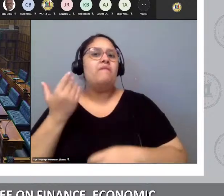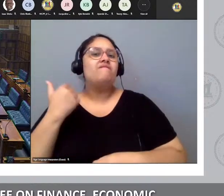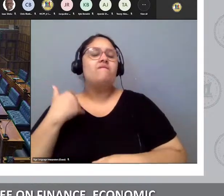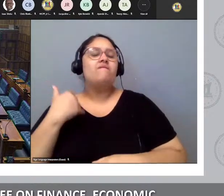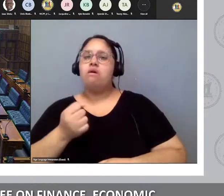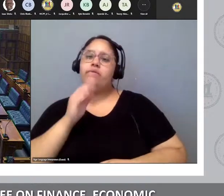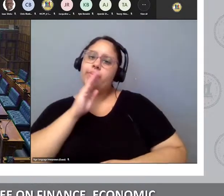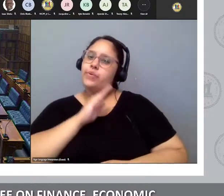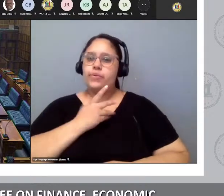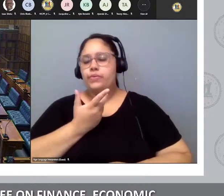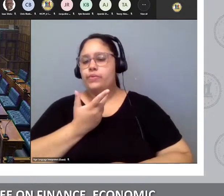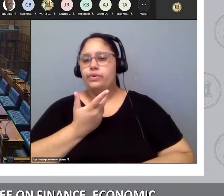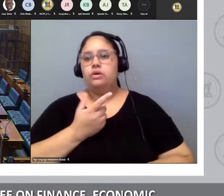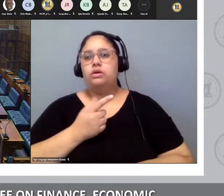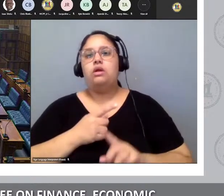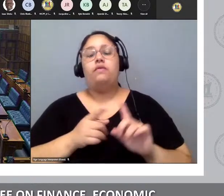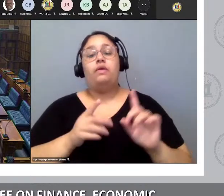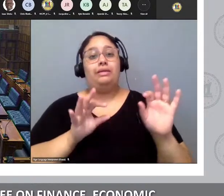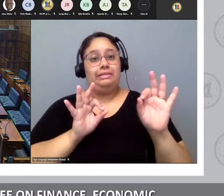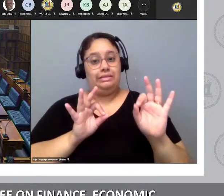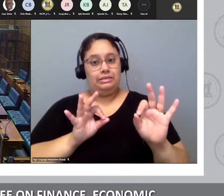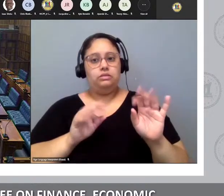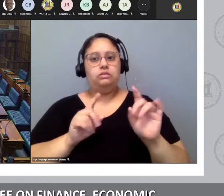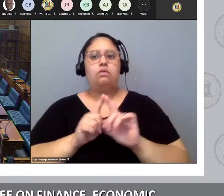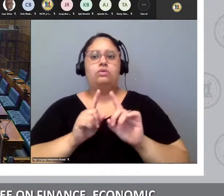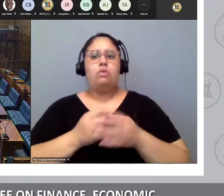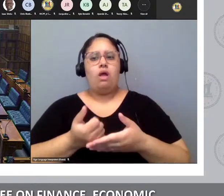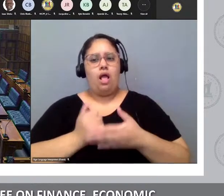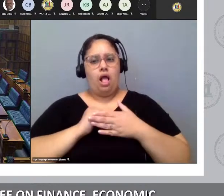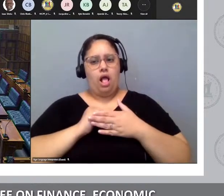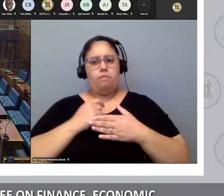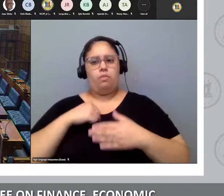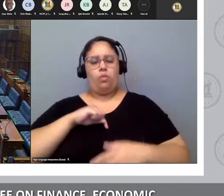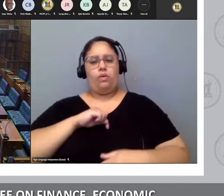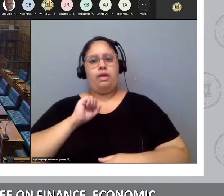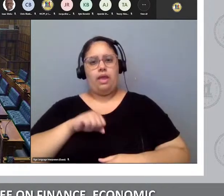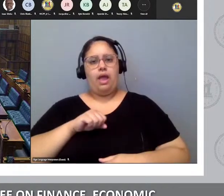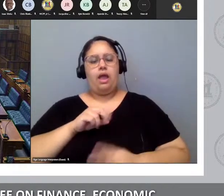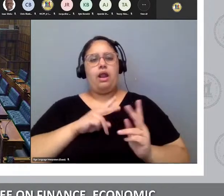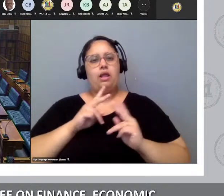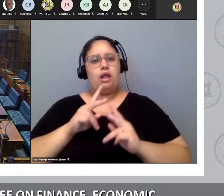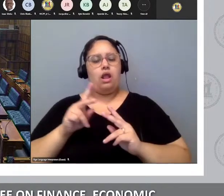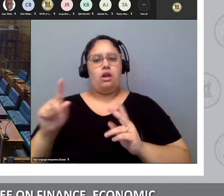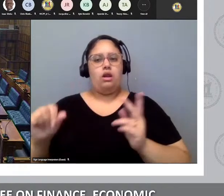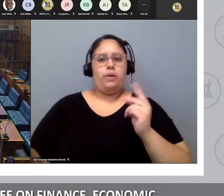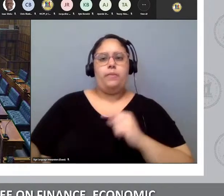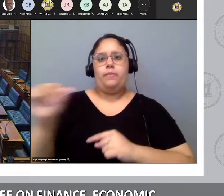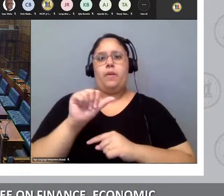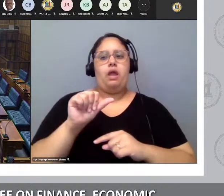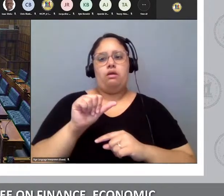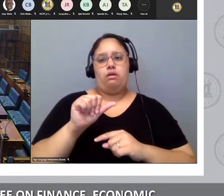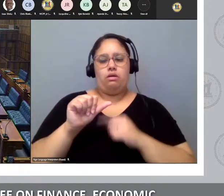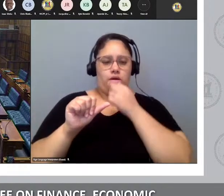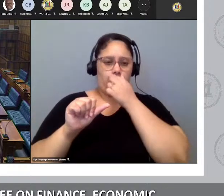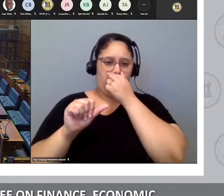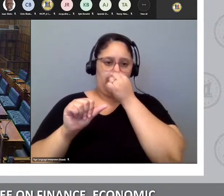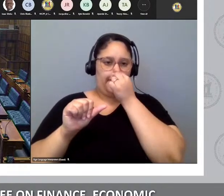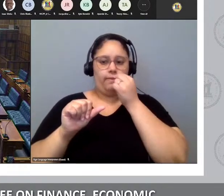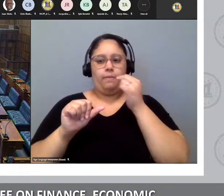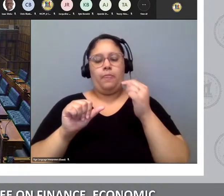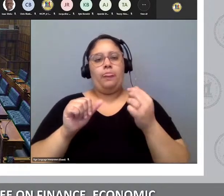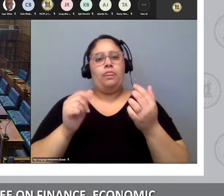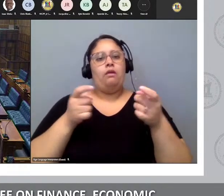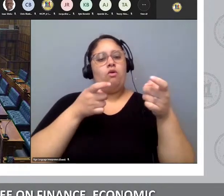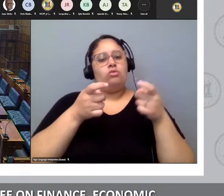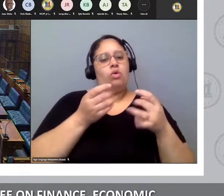have and it then has also assisted us to be able to reinstate um the overhead um between